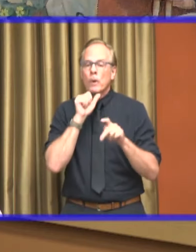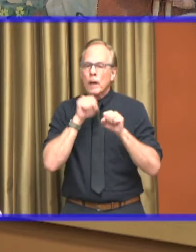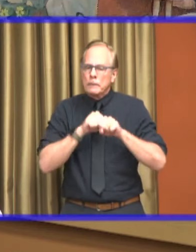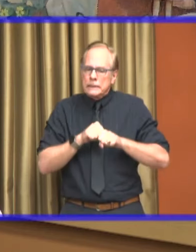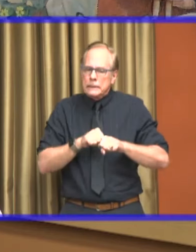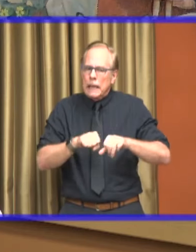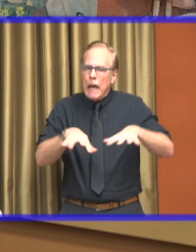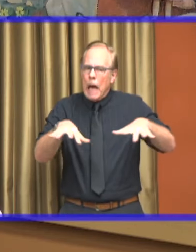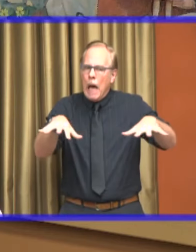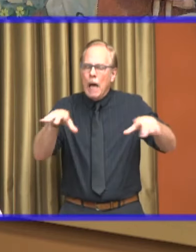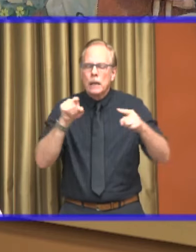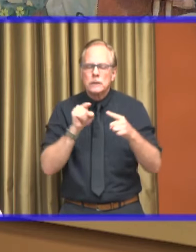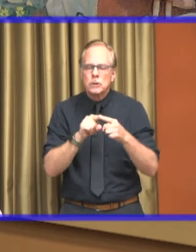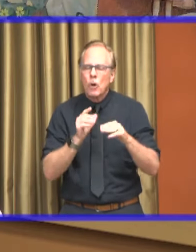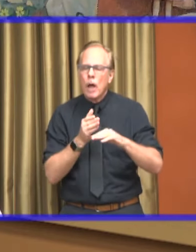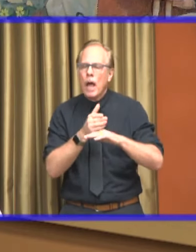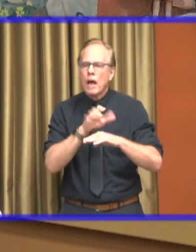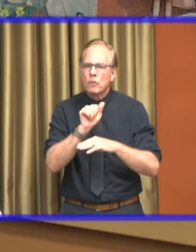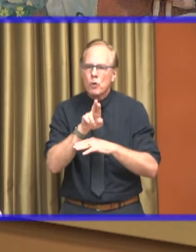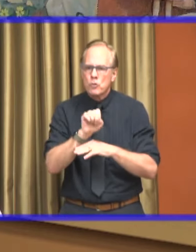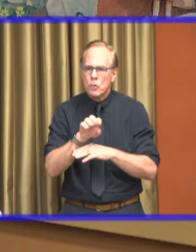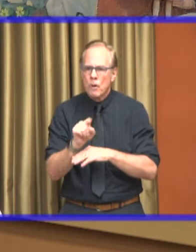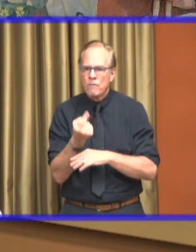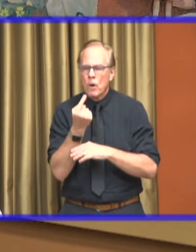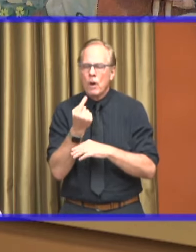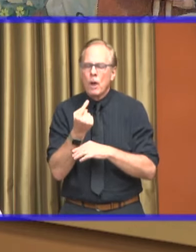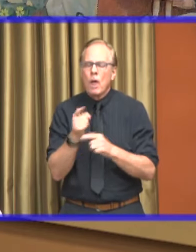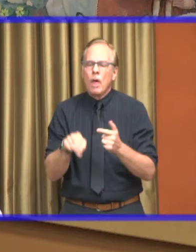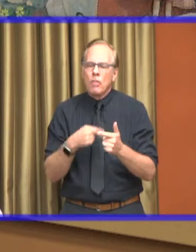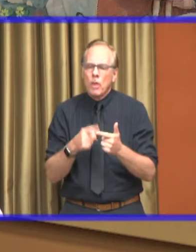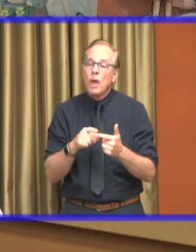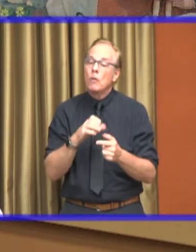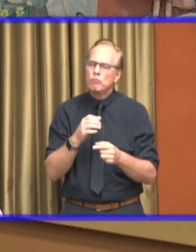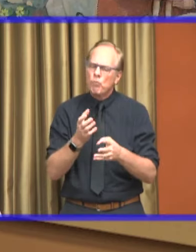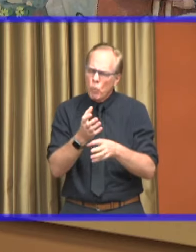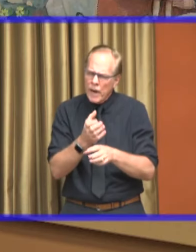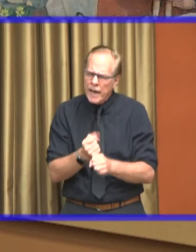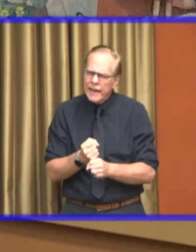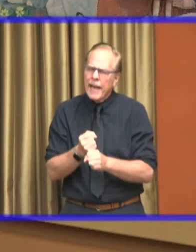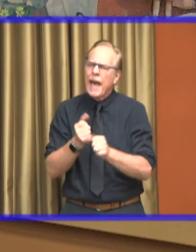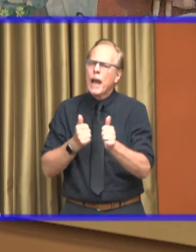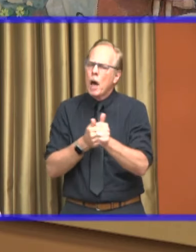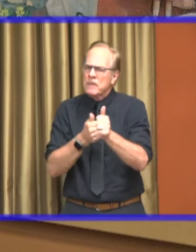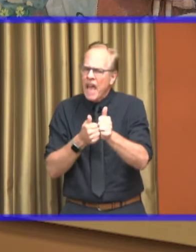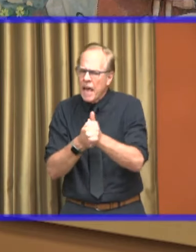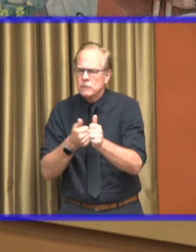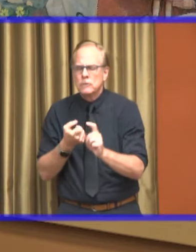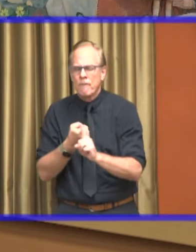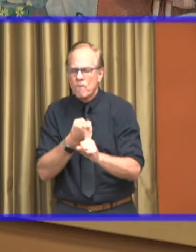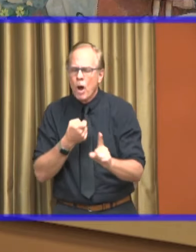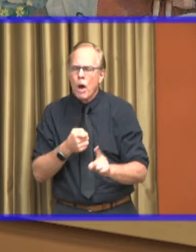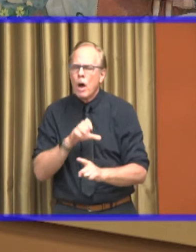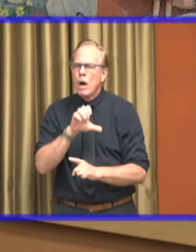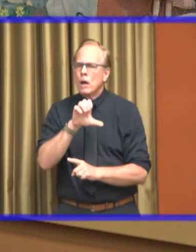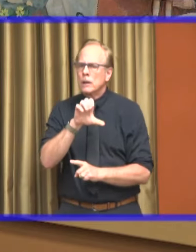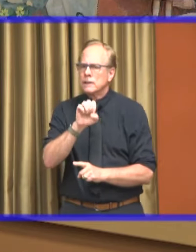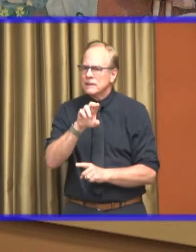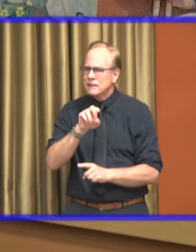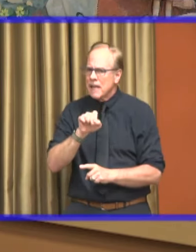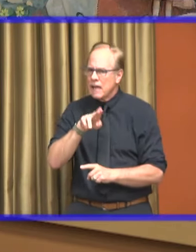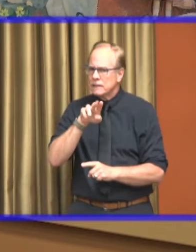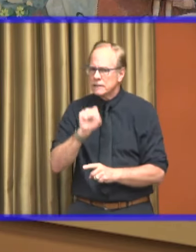1st. And the census continues to push information out to us very, very regularly so that we know when they're changing the